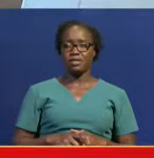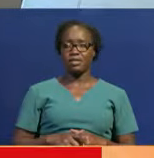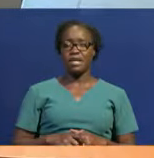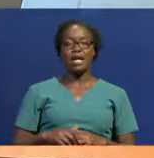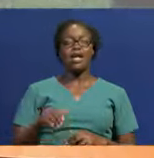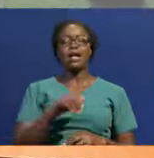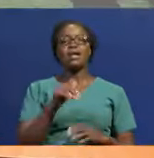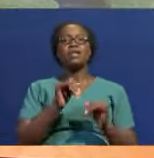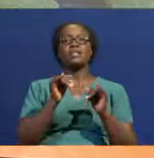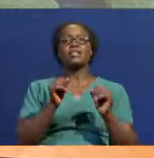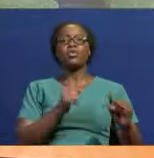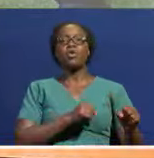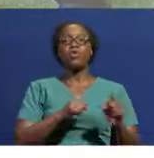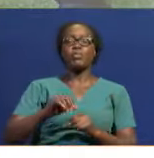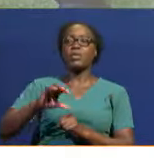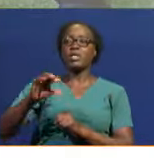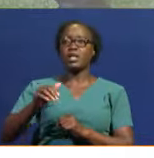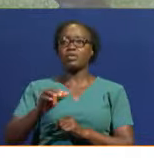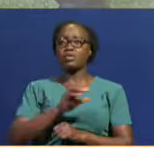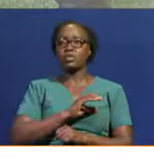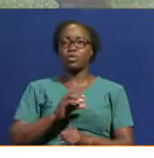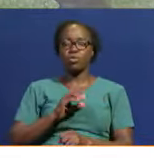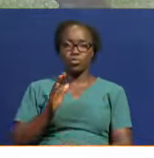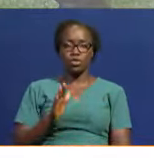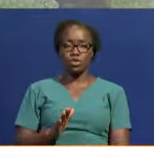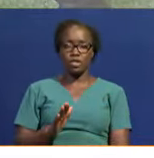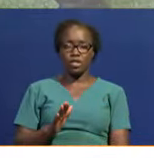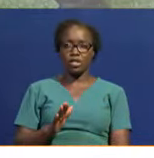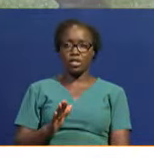And in other news, Homabay County Commissioner Moses